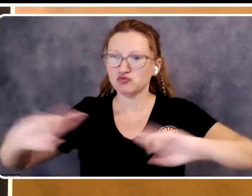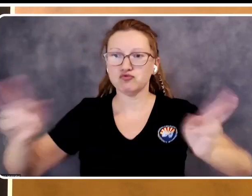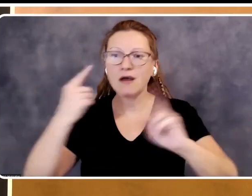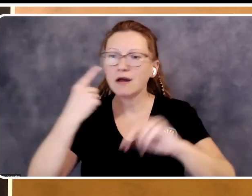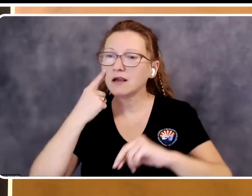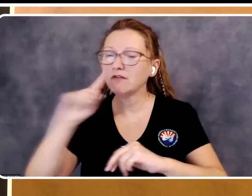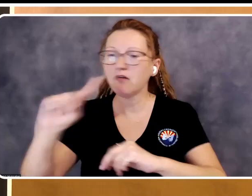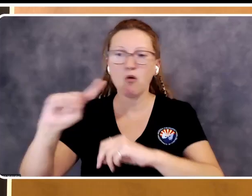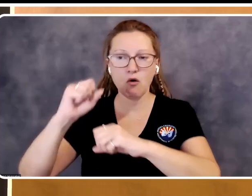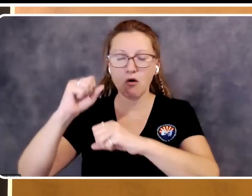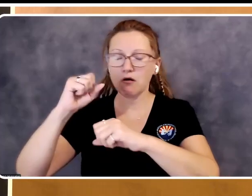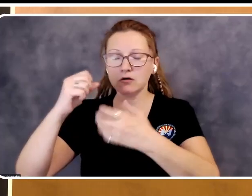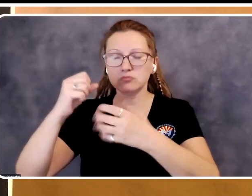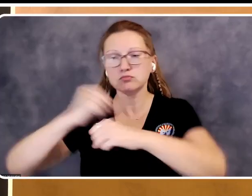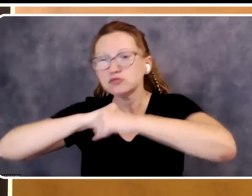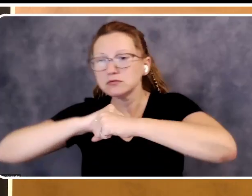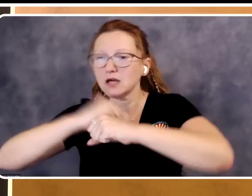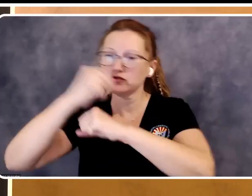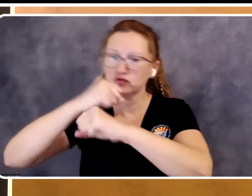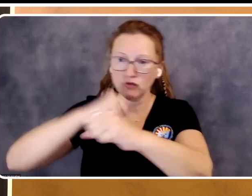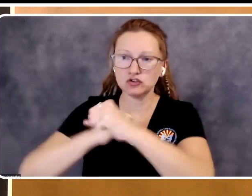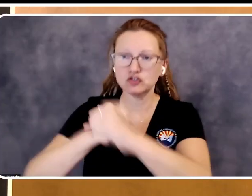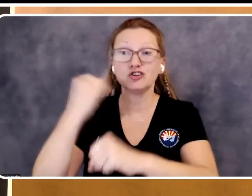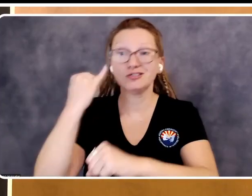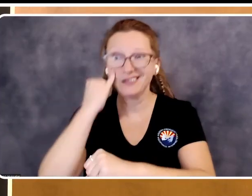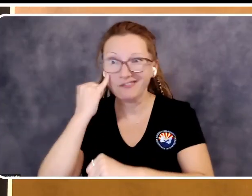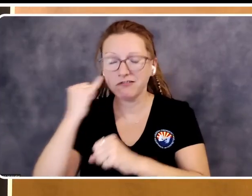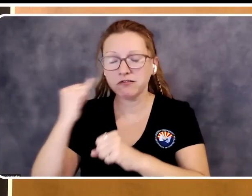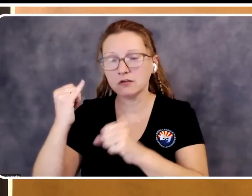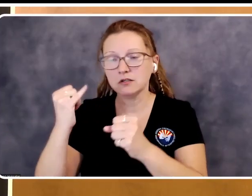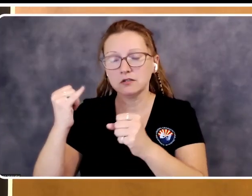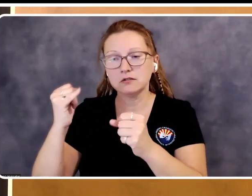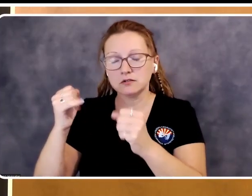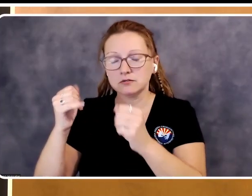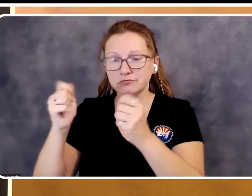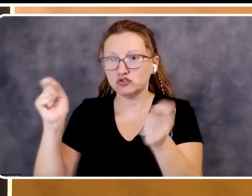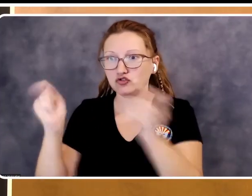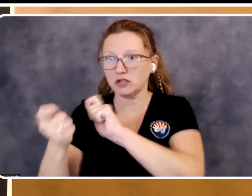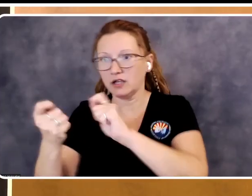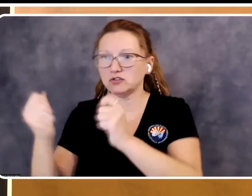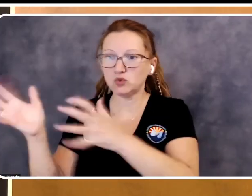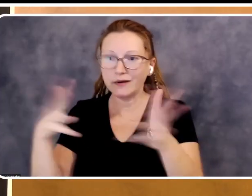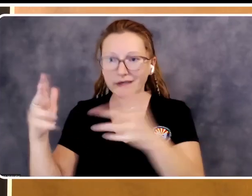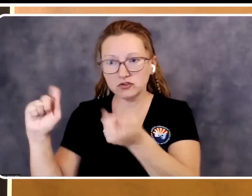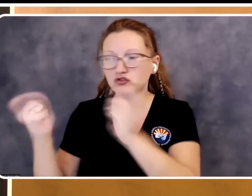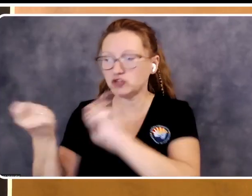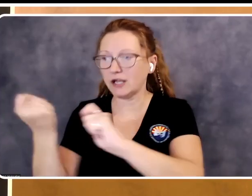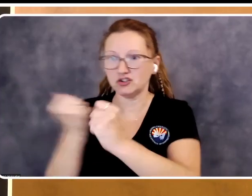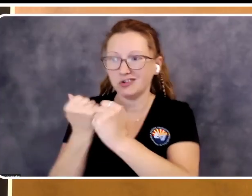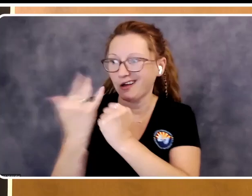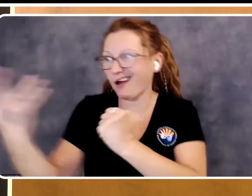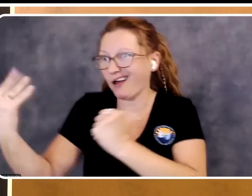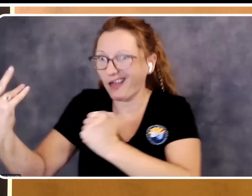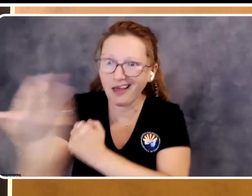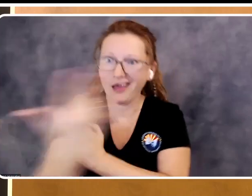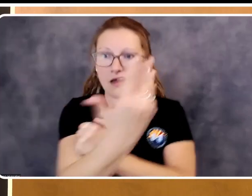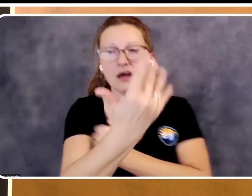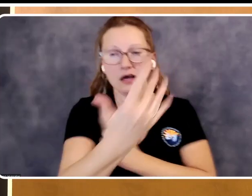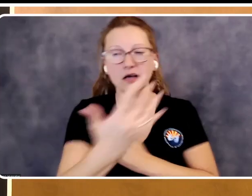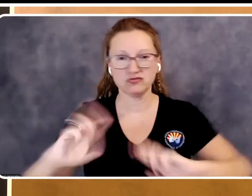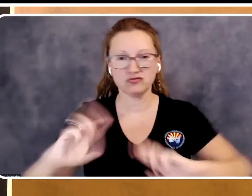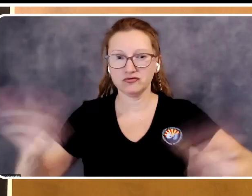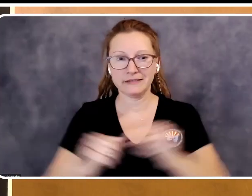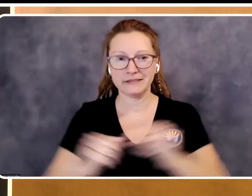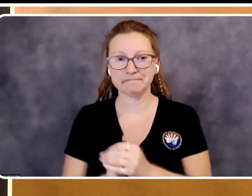or westerly push off the main fire's edge. In Aspen Acres, we still got engine patrolling in there, mopping up around